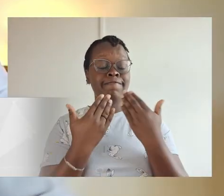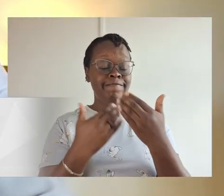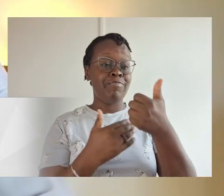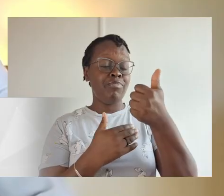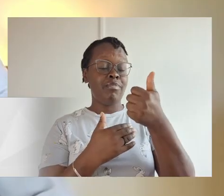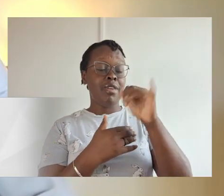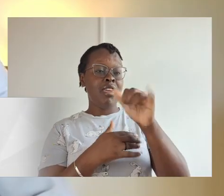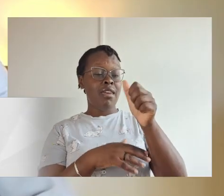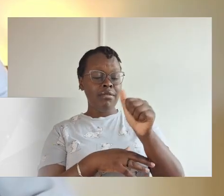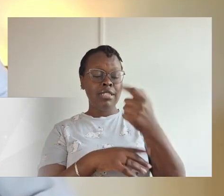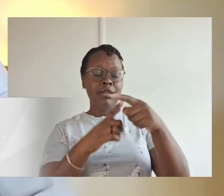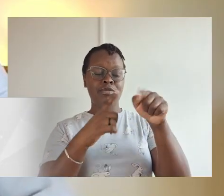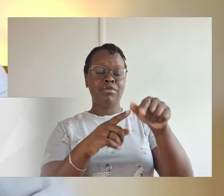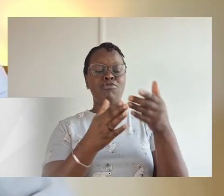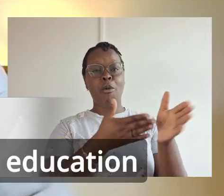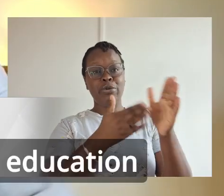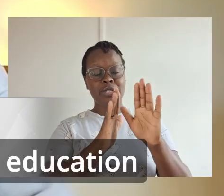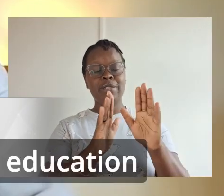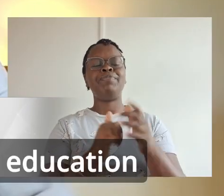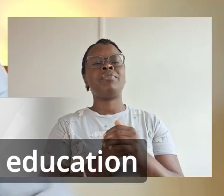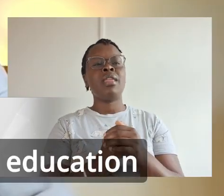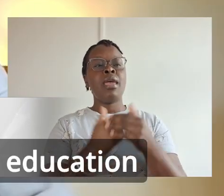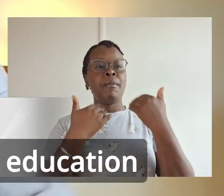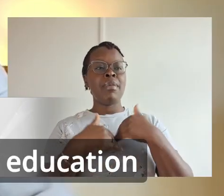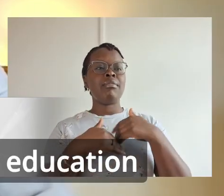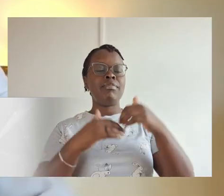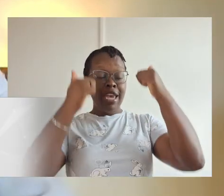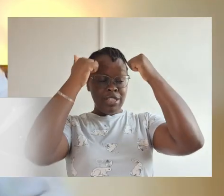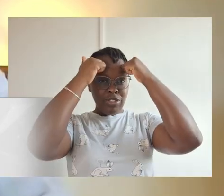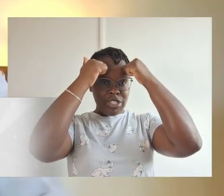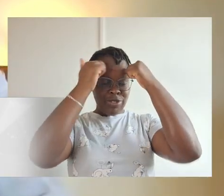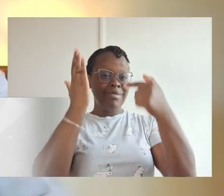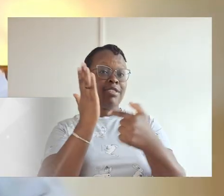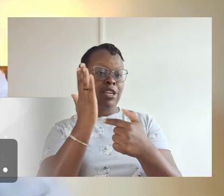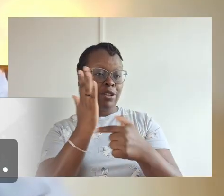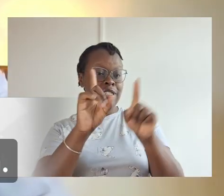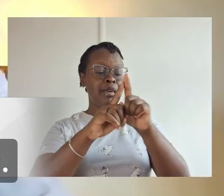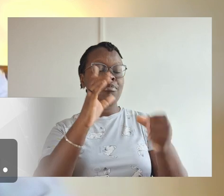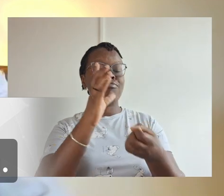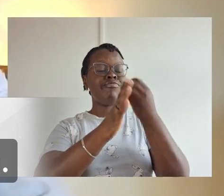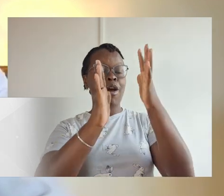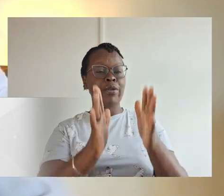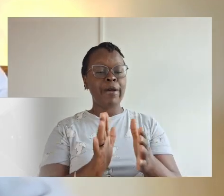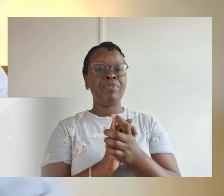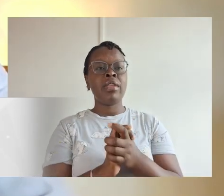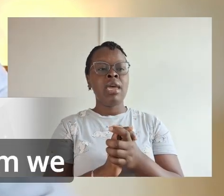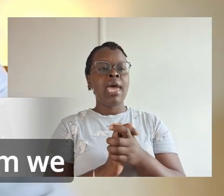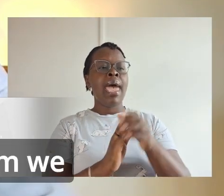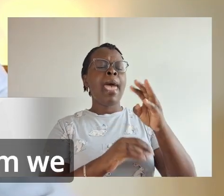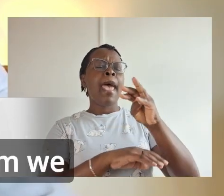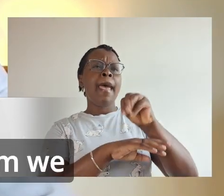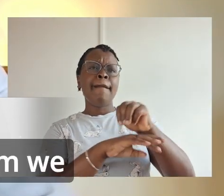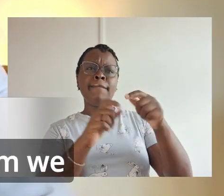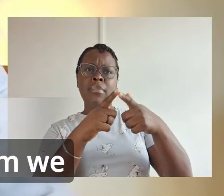and thank you for the team for this opportunity. My name is Abdullahi Mire. I'm an education technologist and the founder and CEO of M-Lugha. So